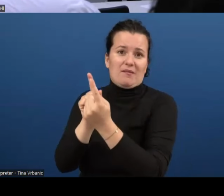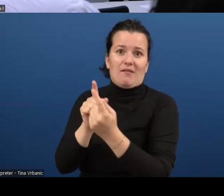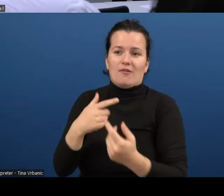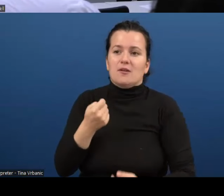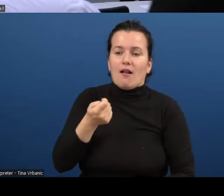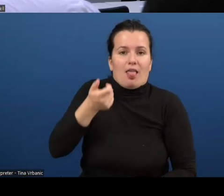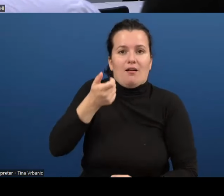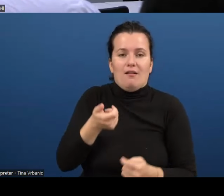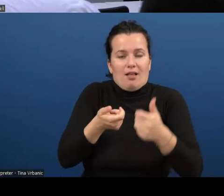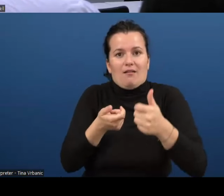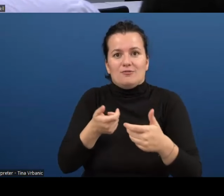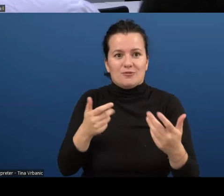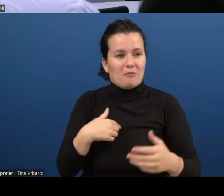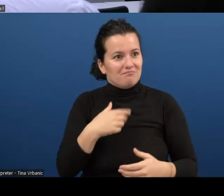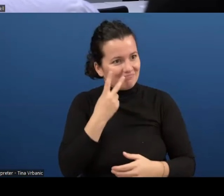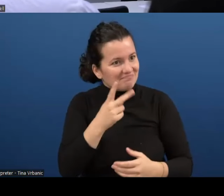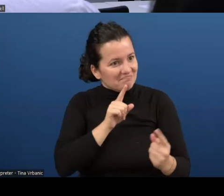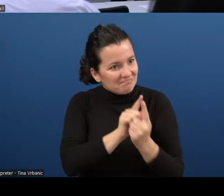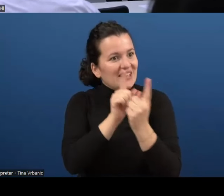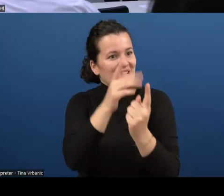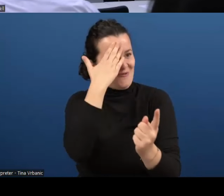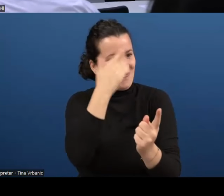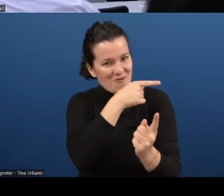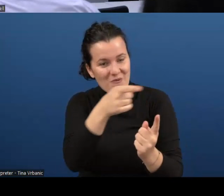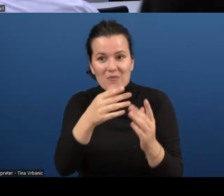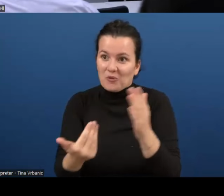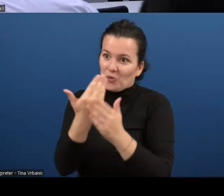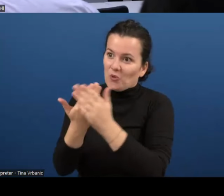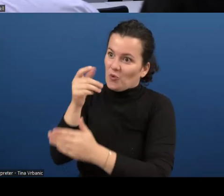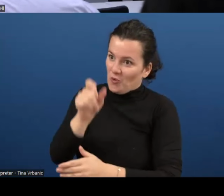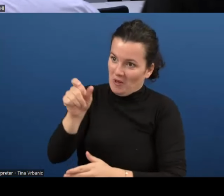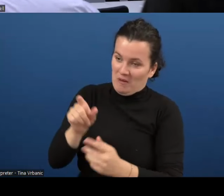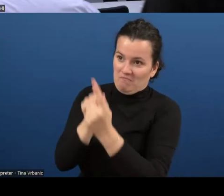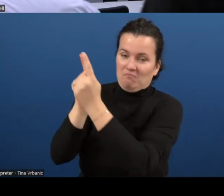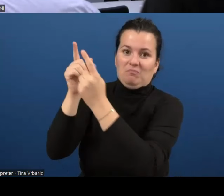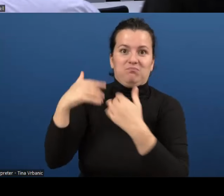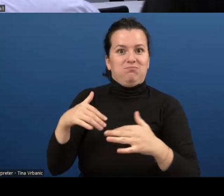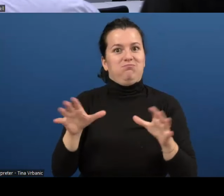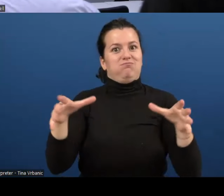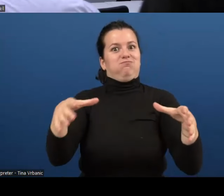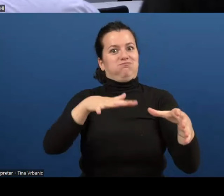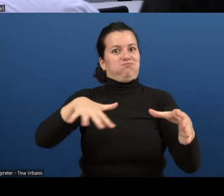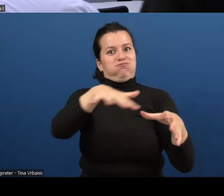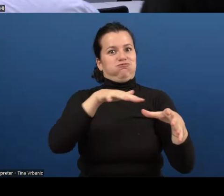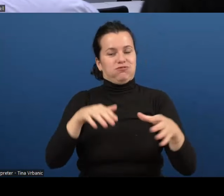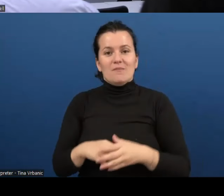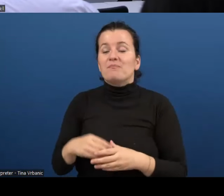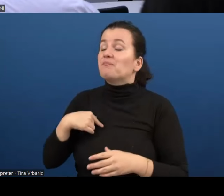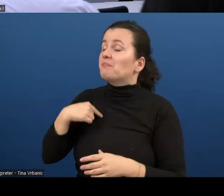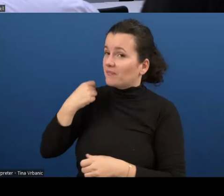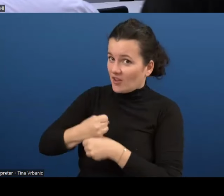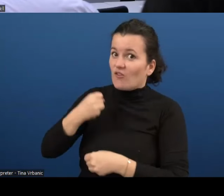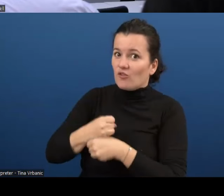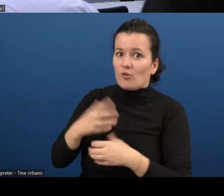meet new people. Yes, so I'm based in Eindhoven, in the Netherlands, at the